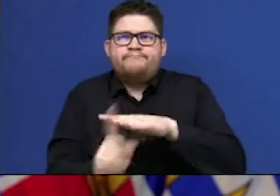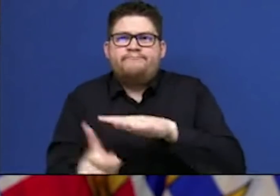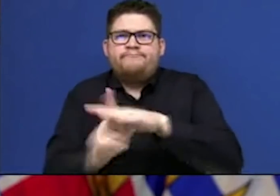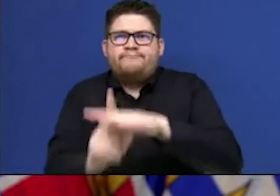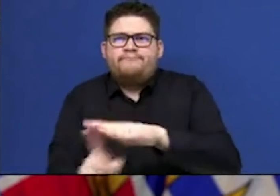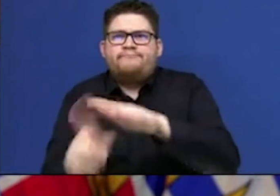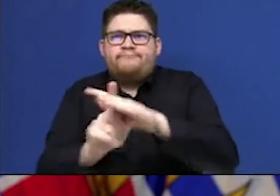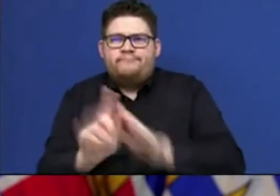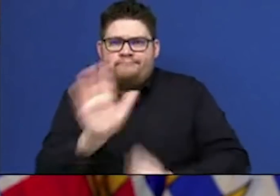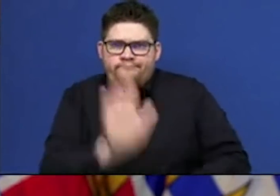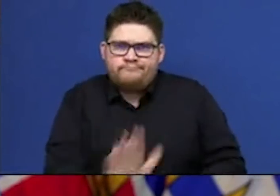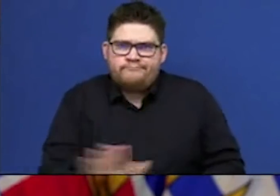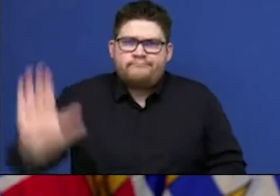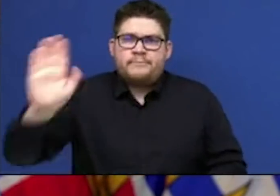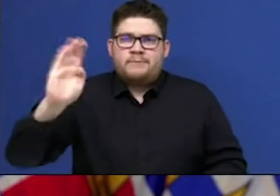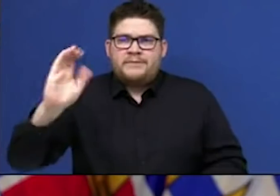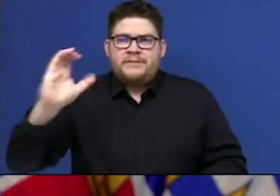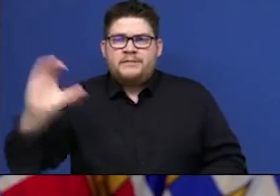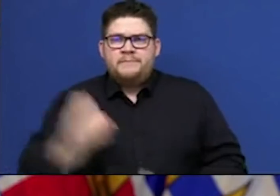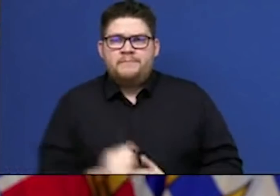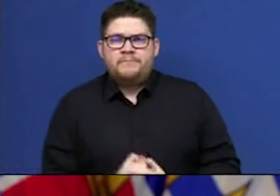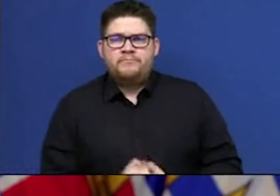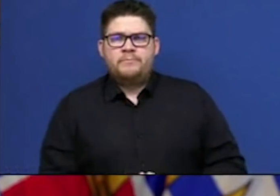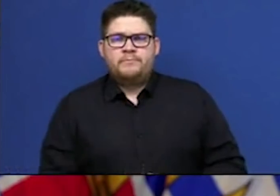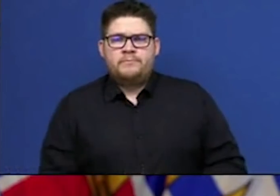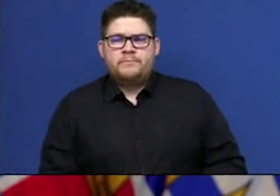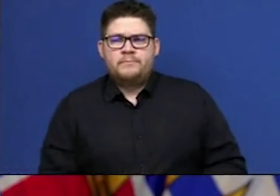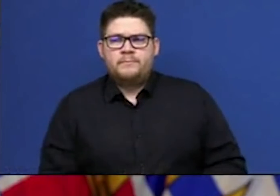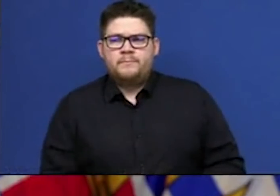that, we've delivered